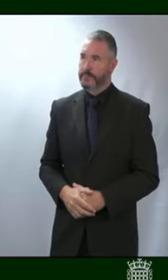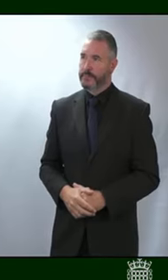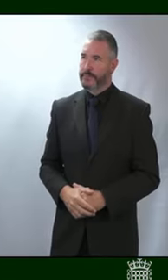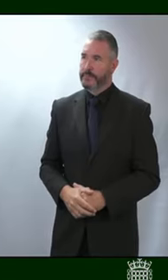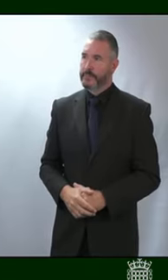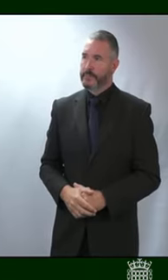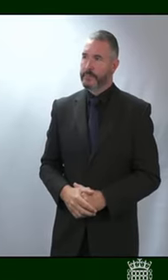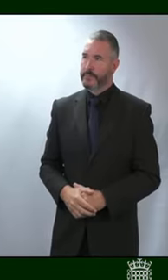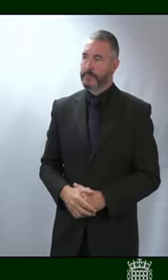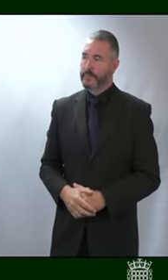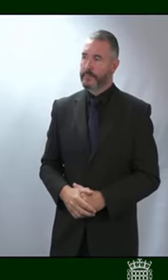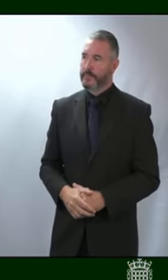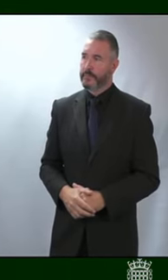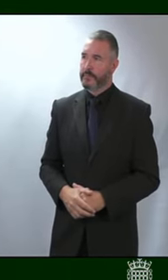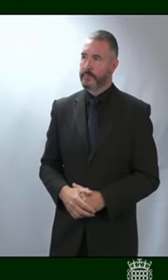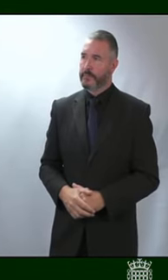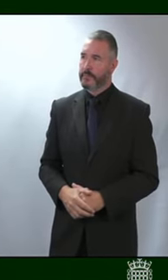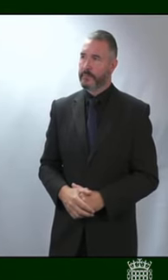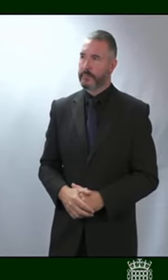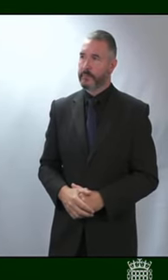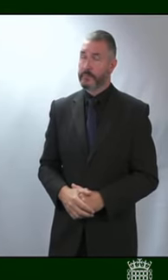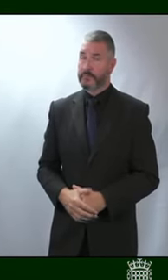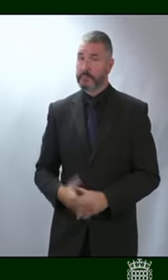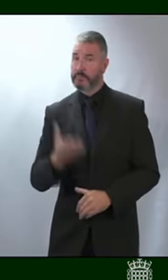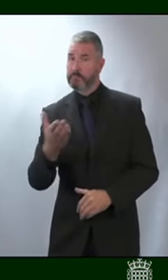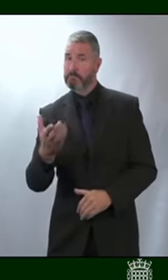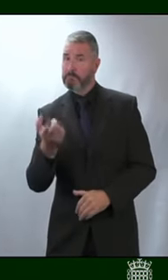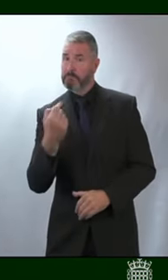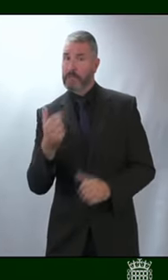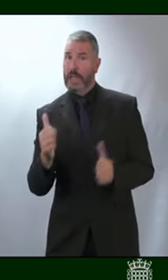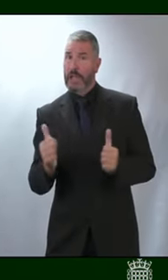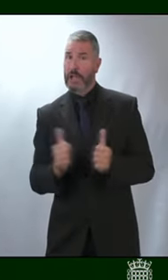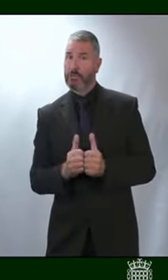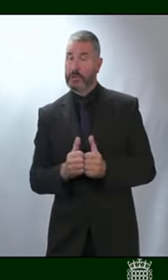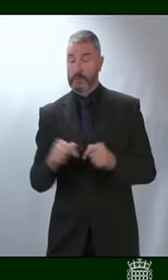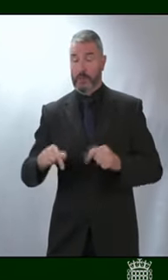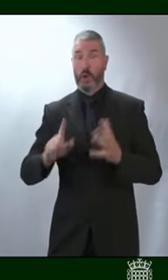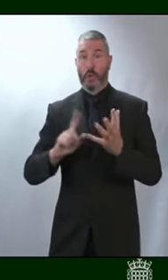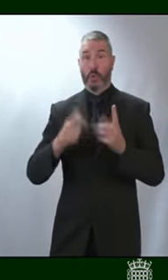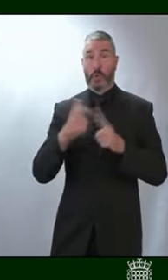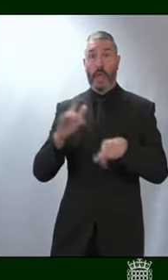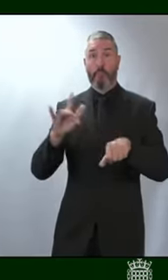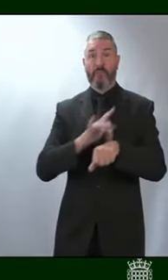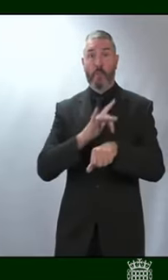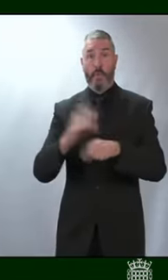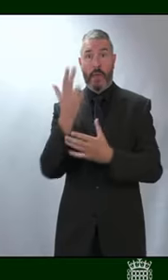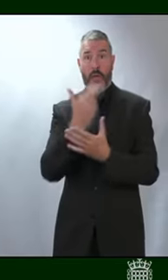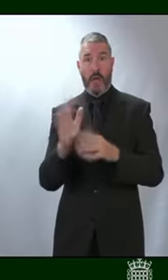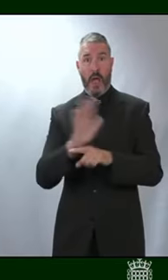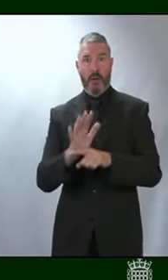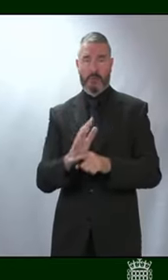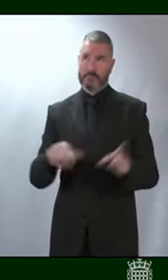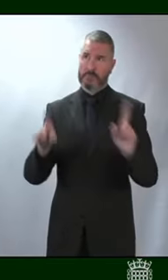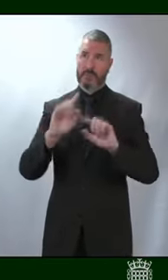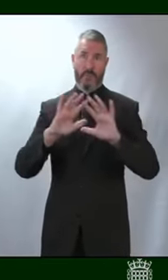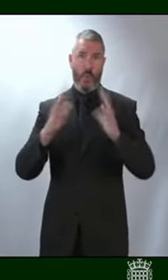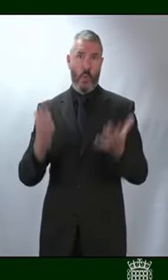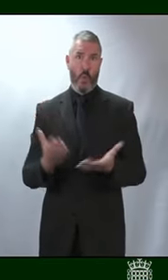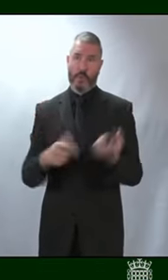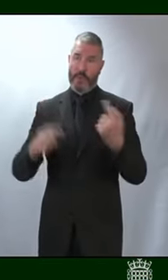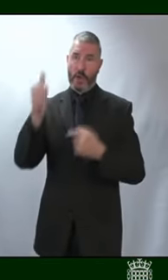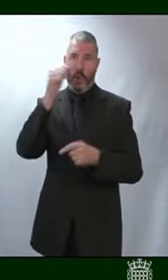Speaker. Would my right honourable friend agree that as the UK's performing arts are a global gold standard, which are not only